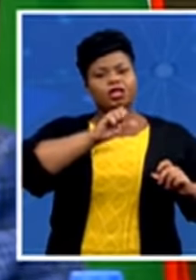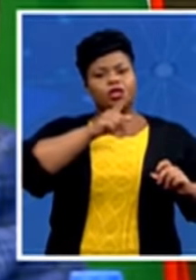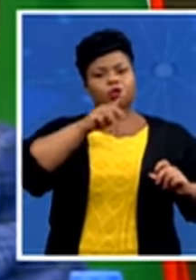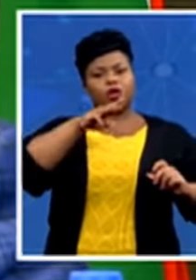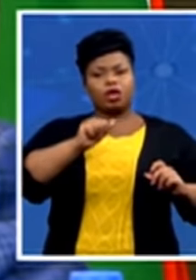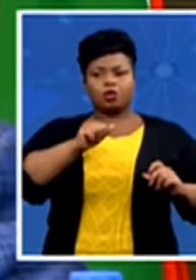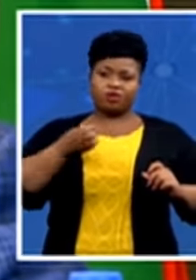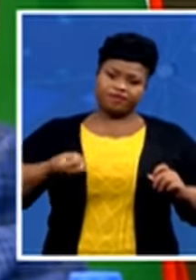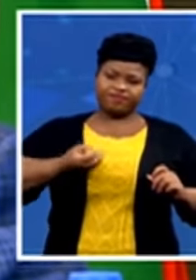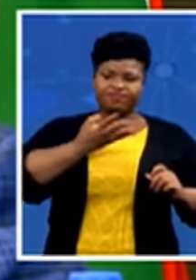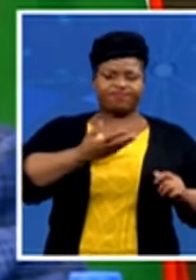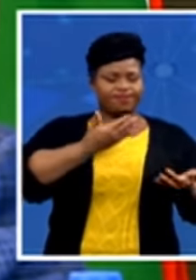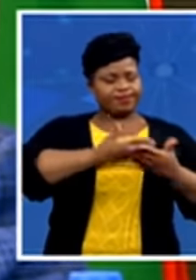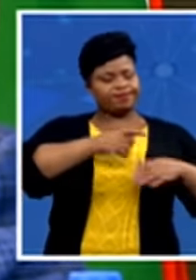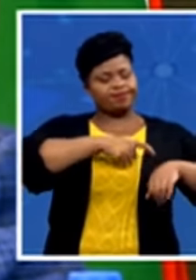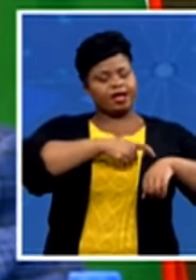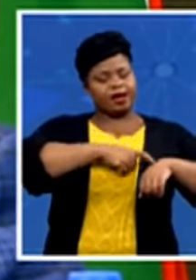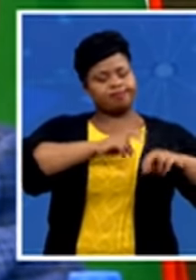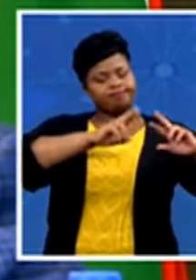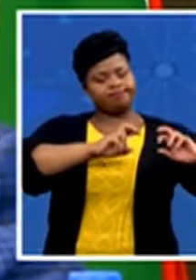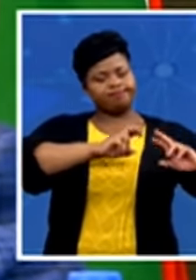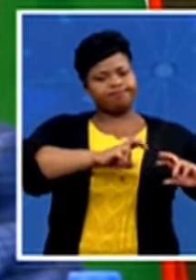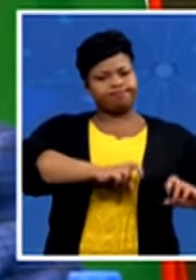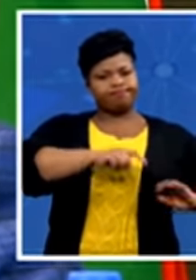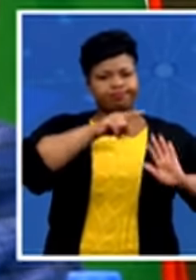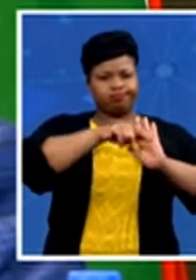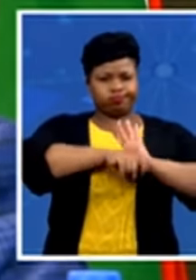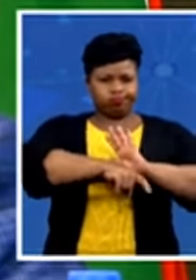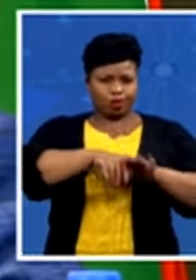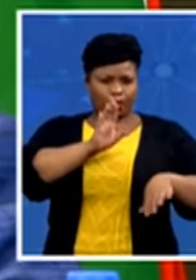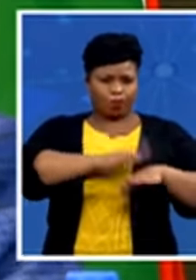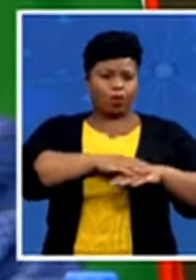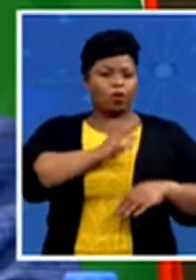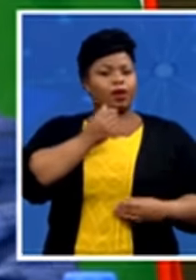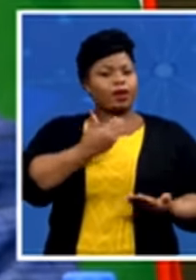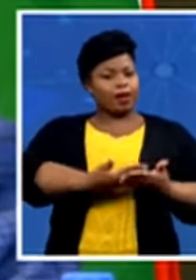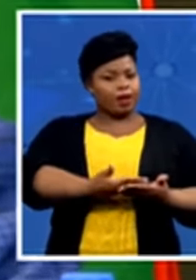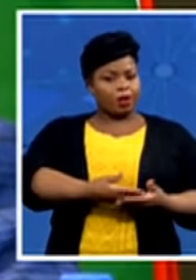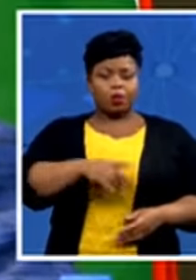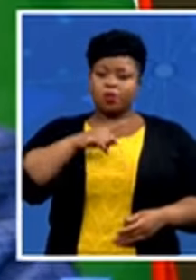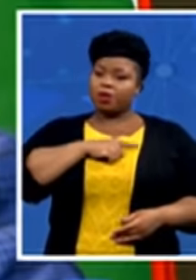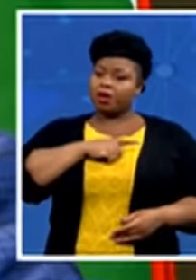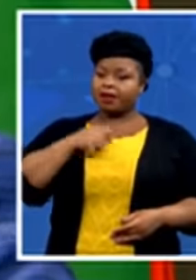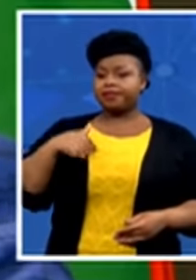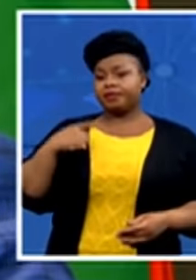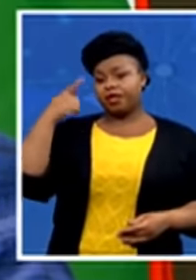matter, because my information is that before the current administration started, Minister,